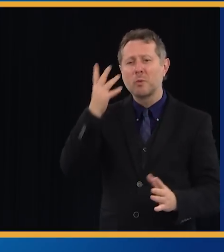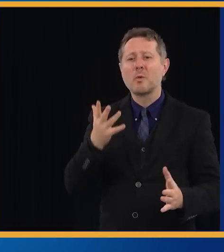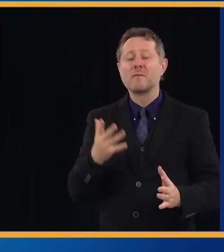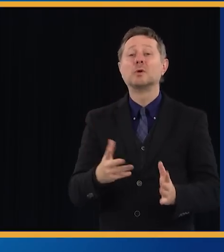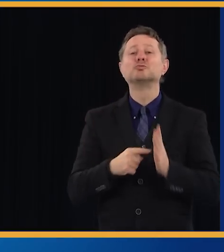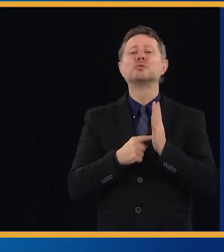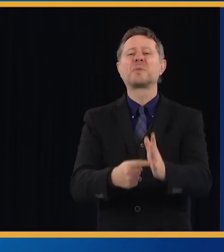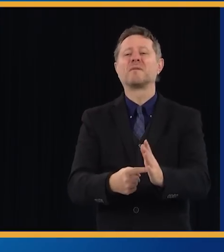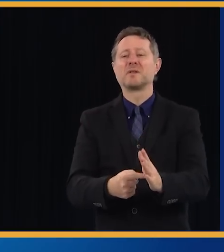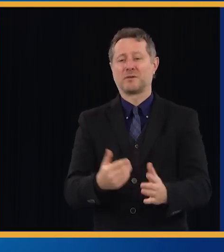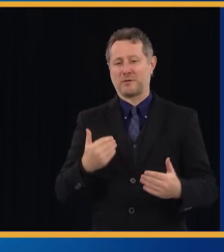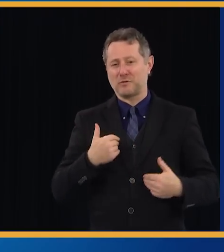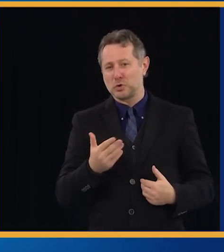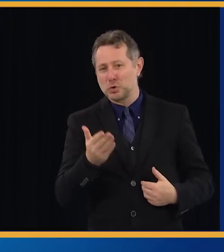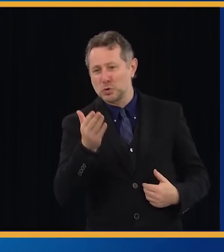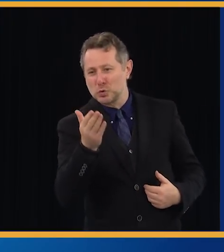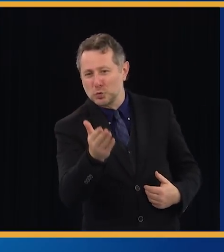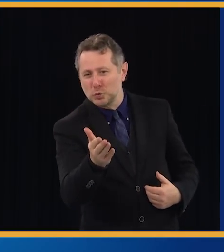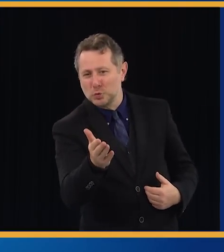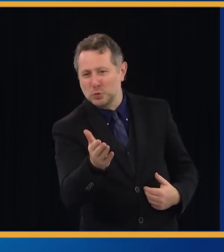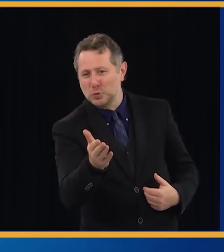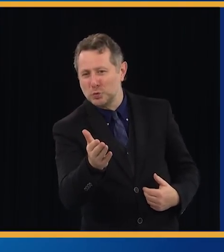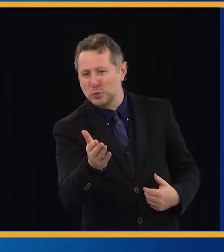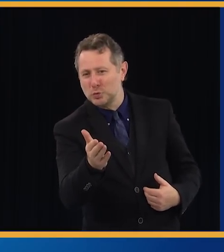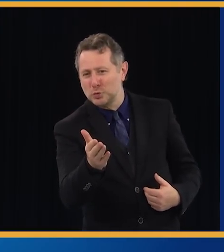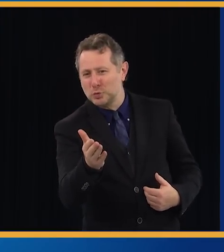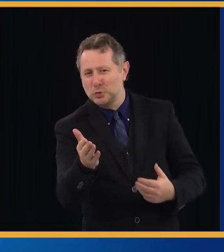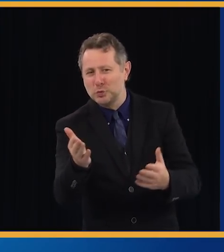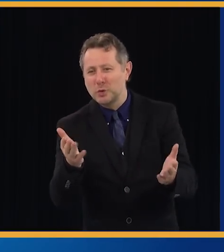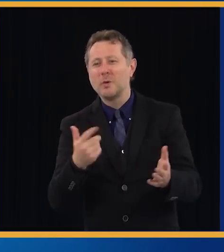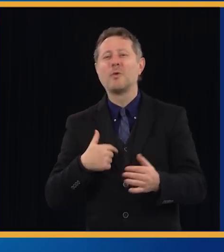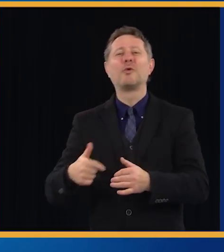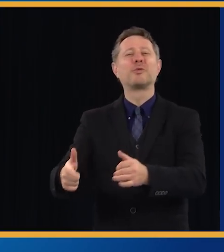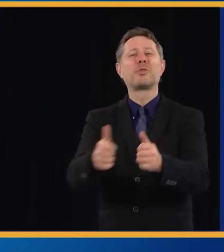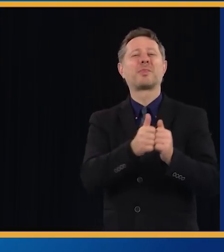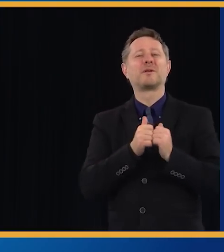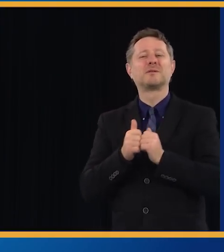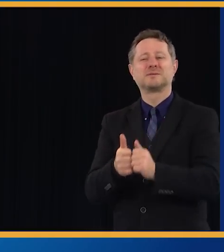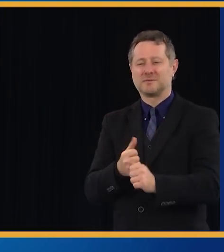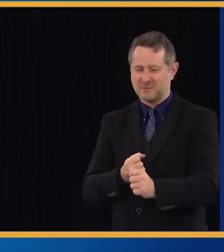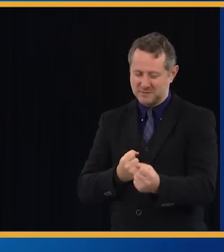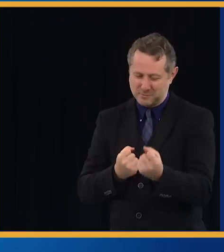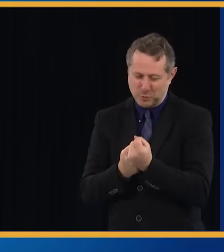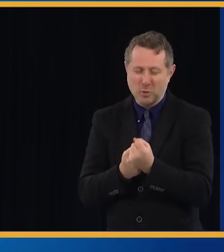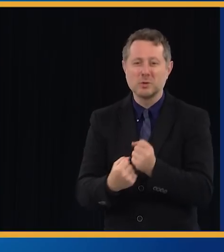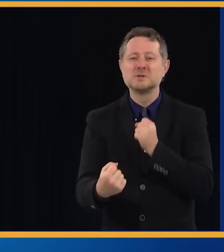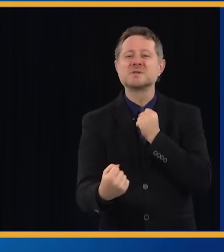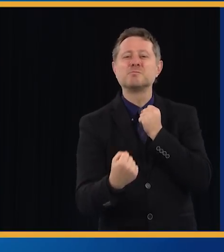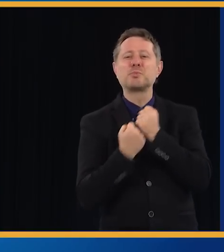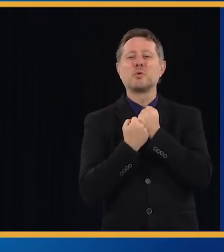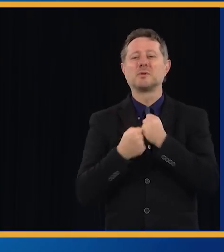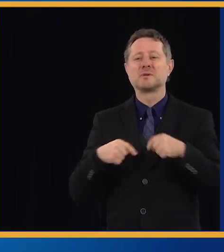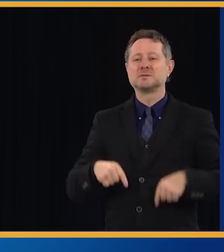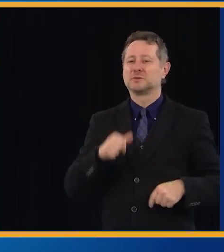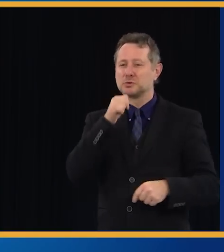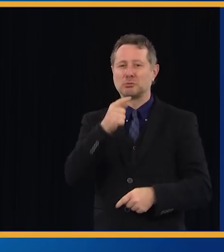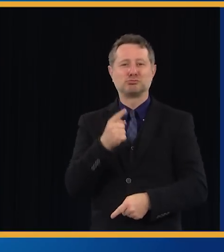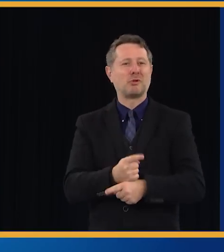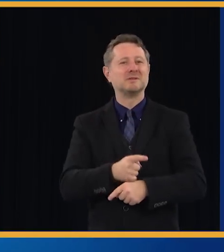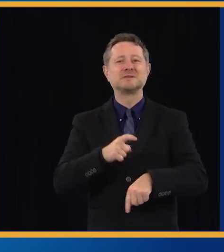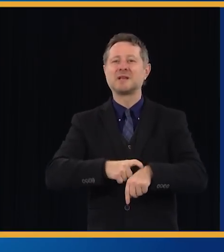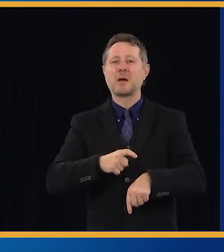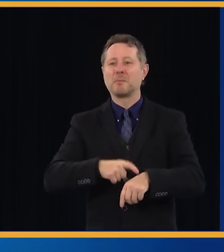And we are all there to support each other. This is not the time or the place or